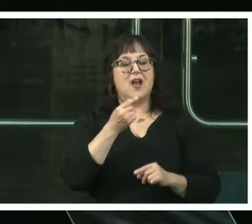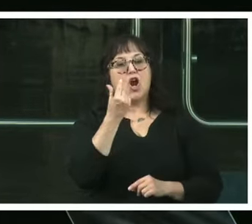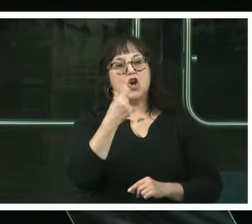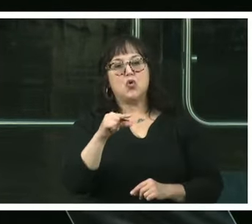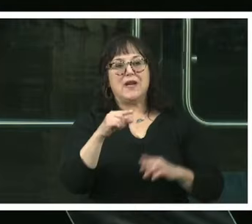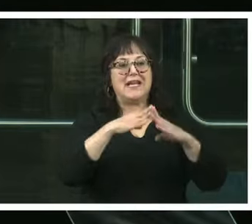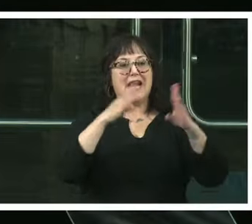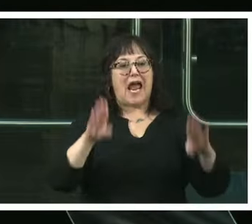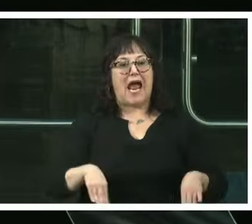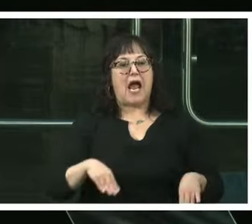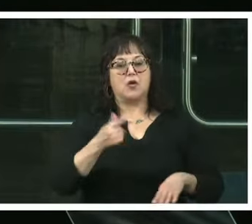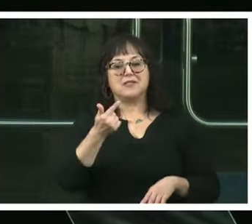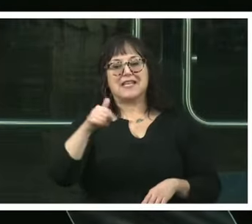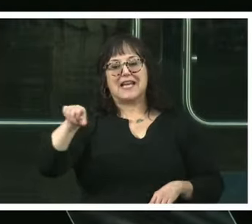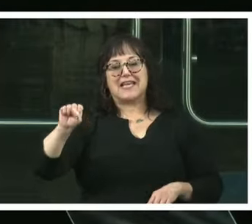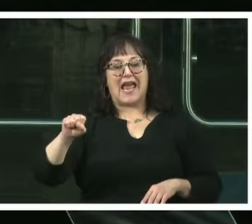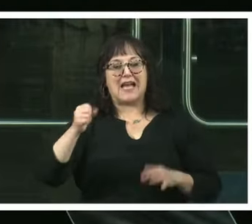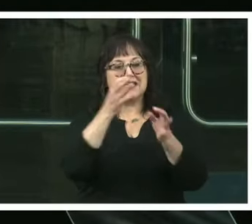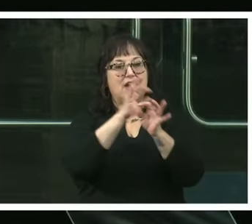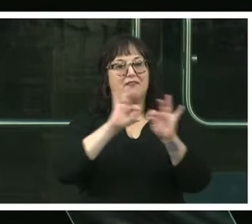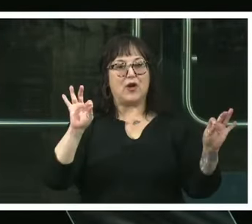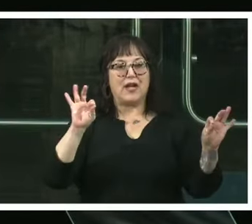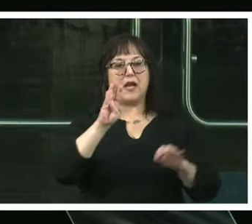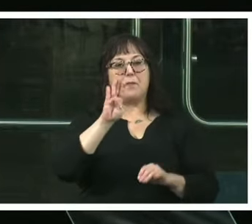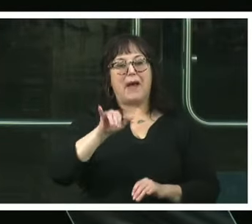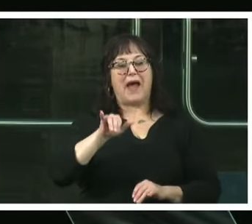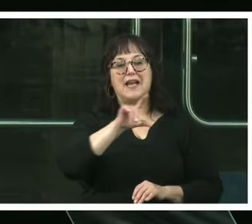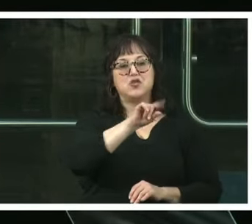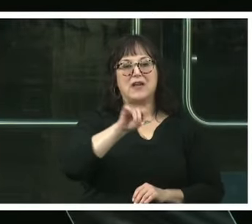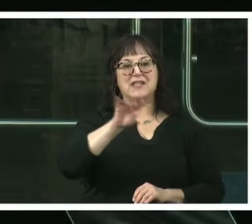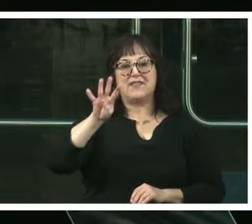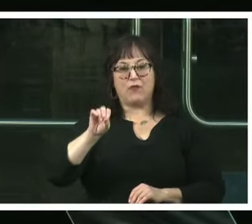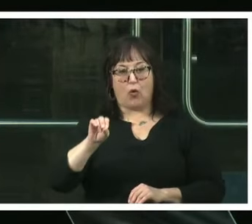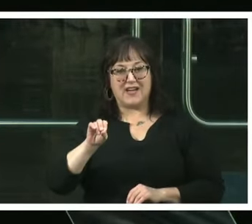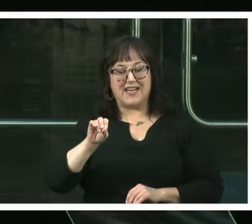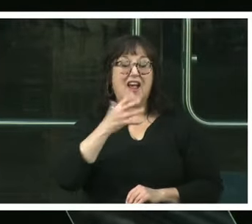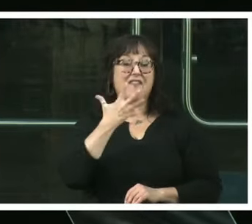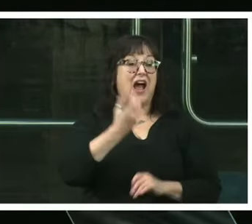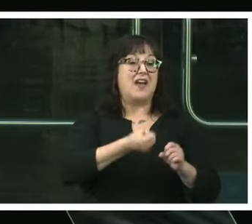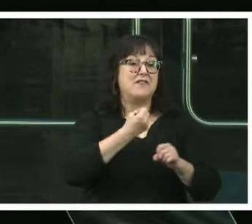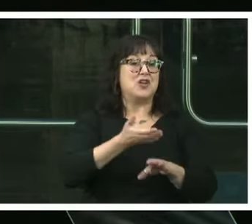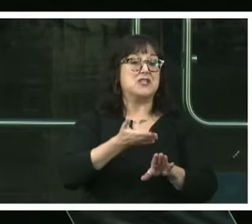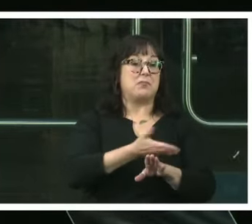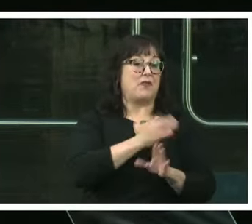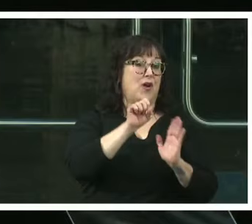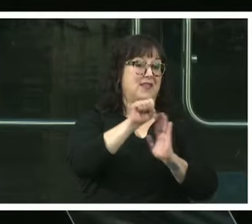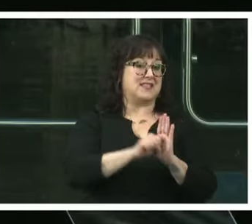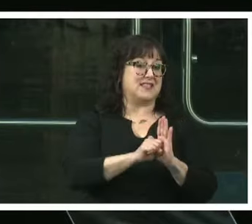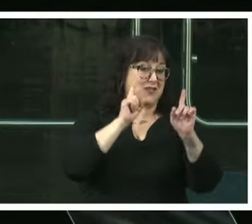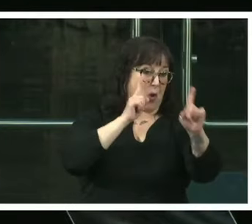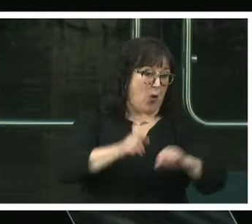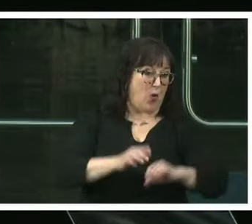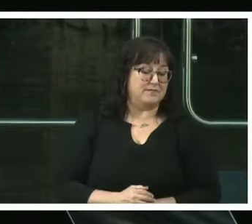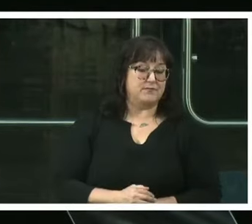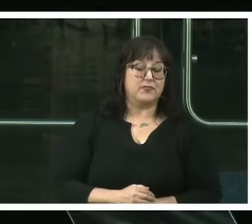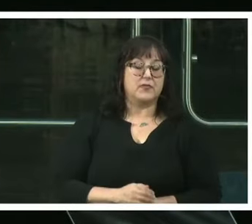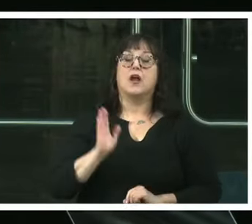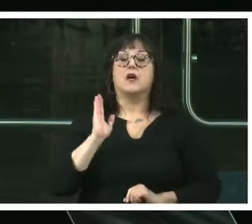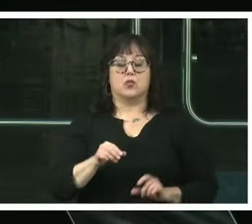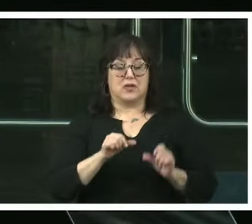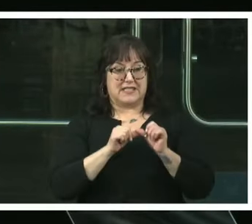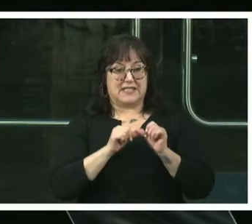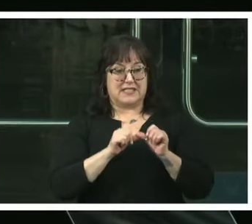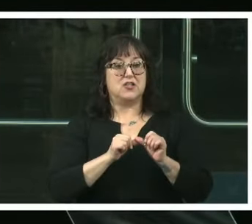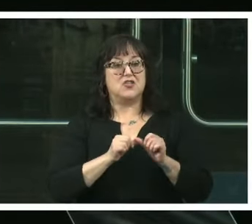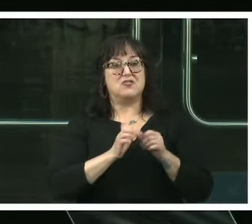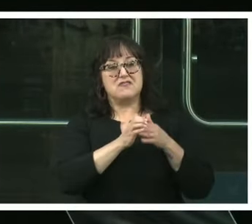by 2040, 5 years ahead of the state's goal. We will continue to lead on innovative